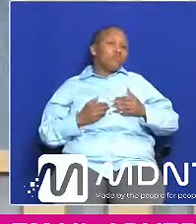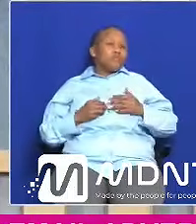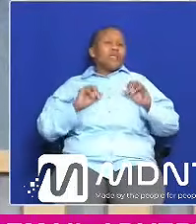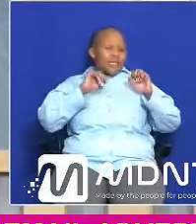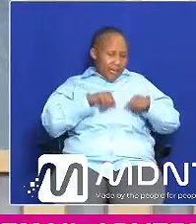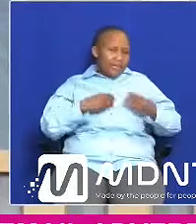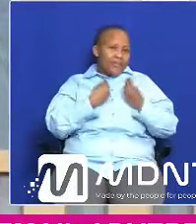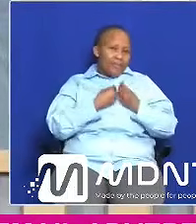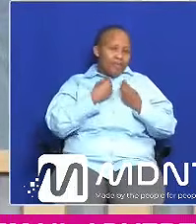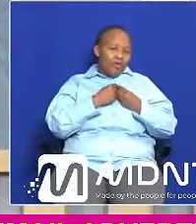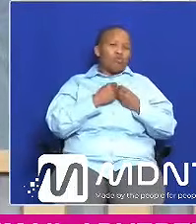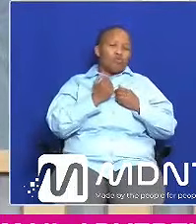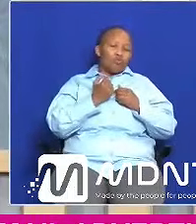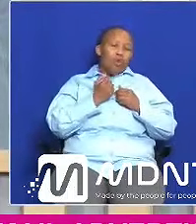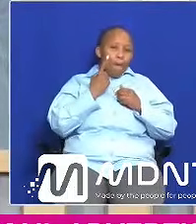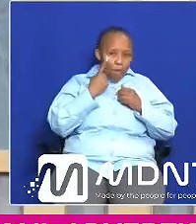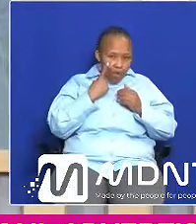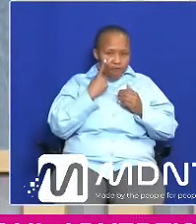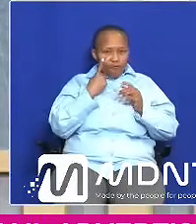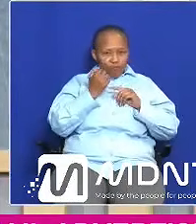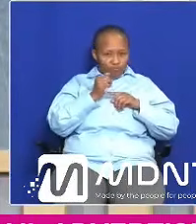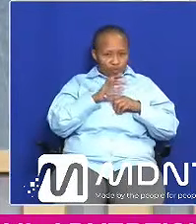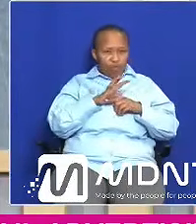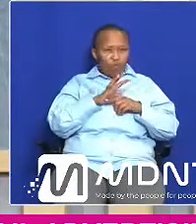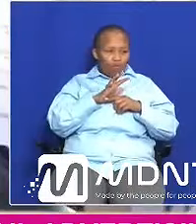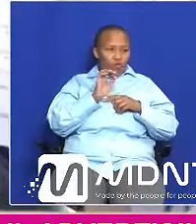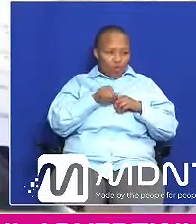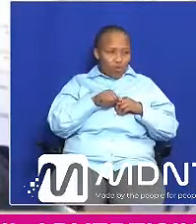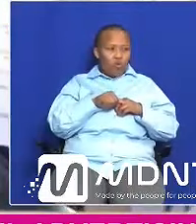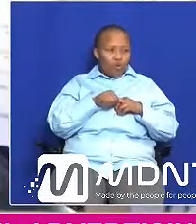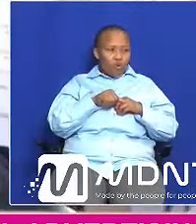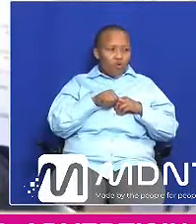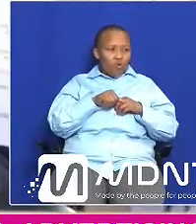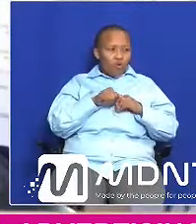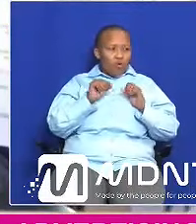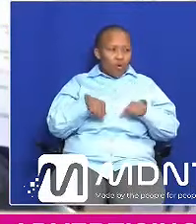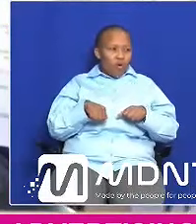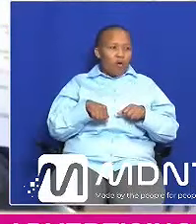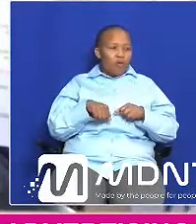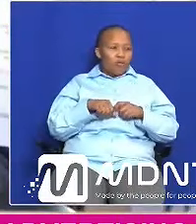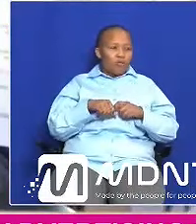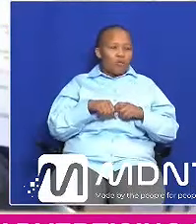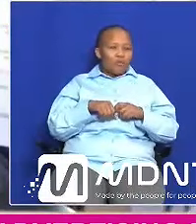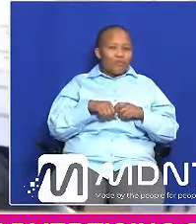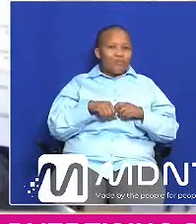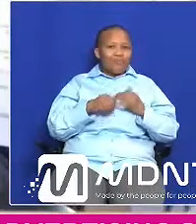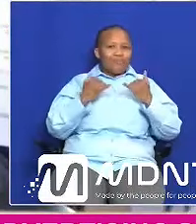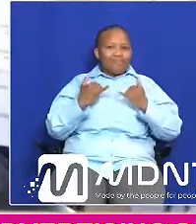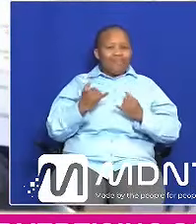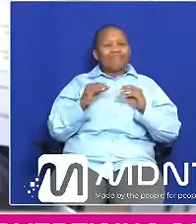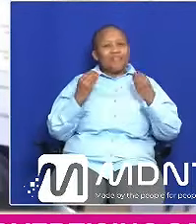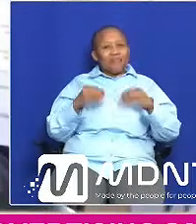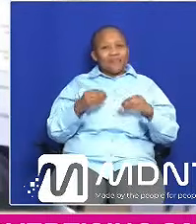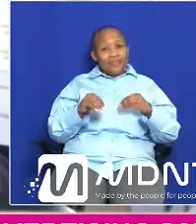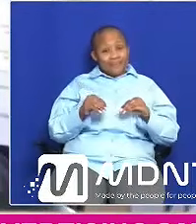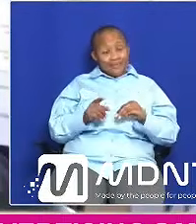this. So basically what you are saying is, as you look at this company, the businessman that you are, you cannot say to these